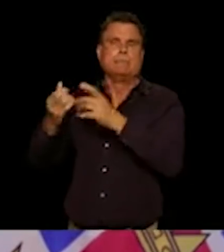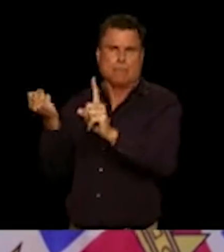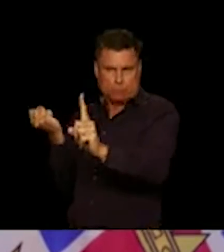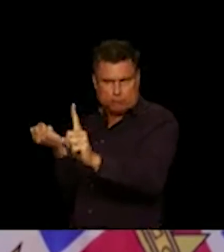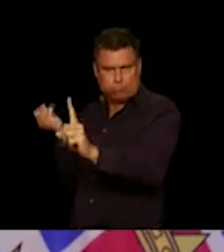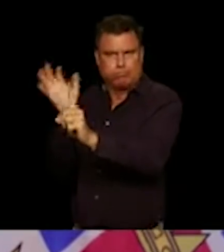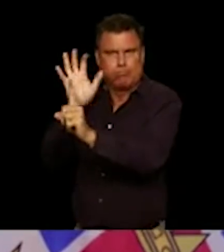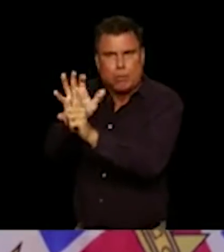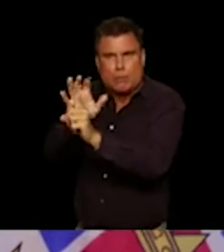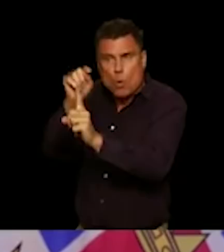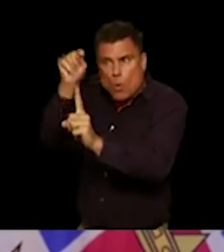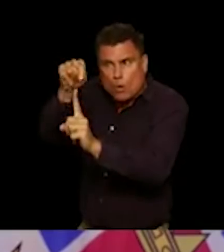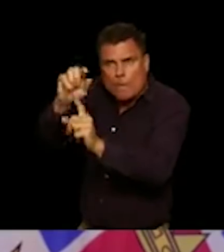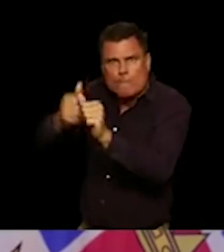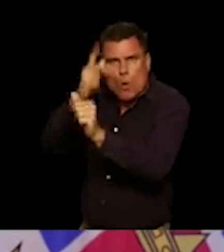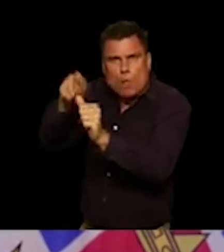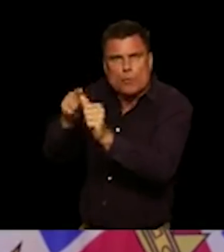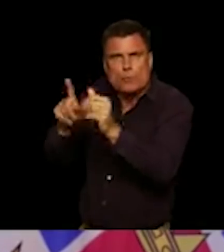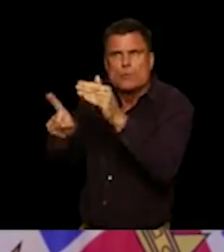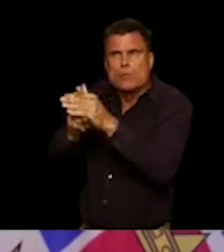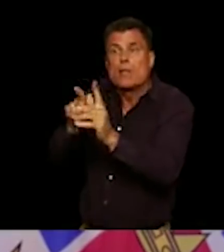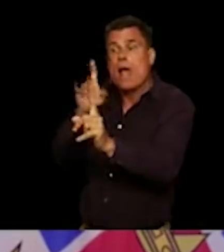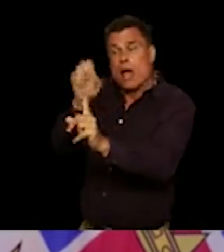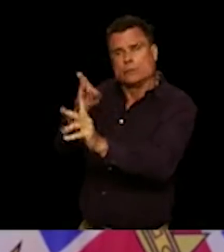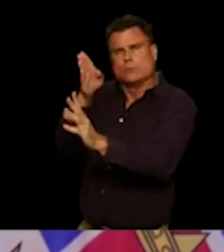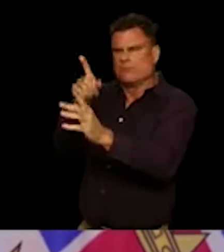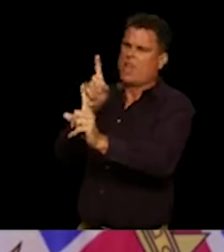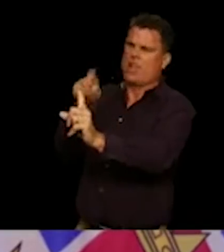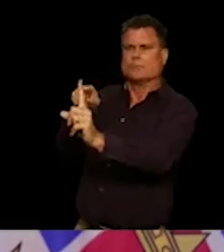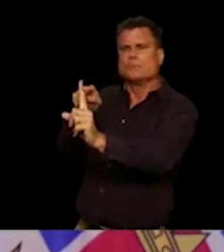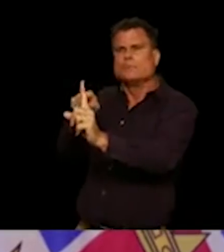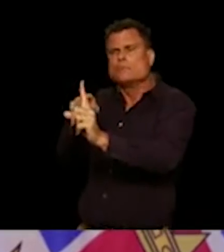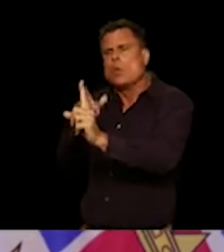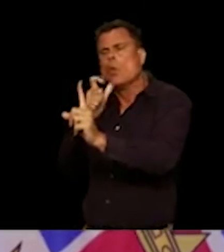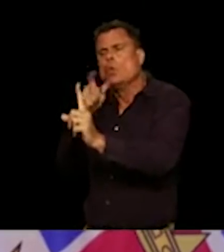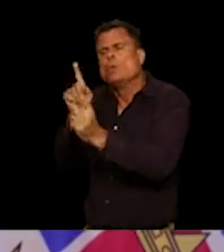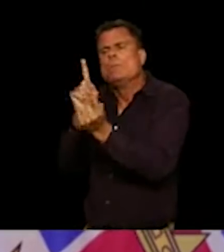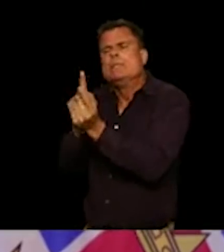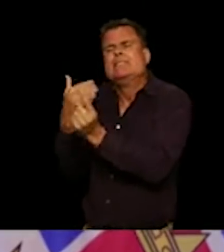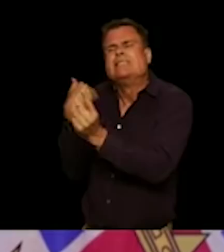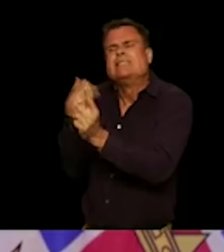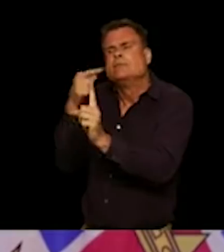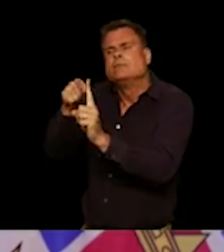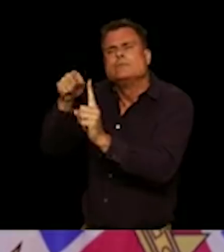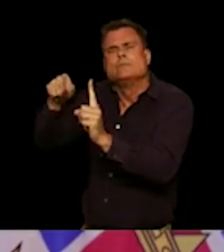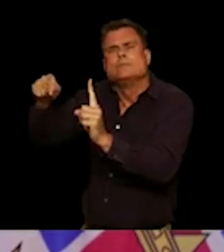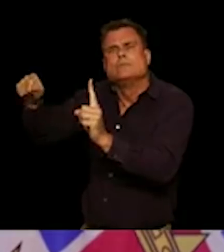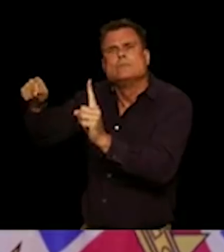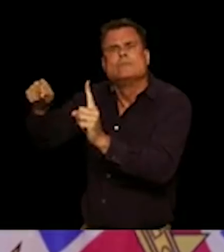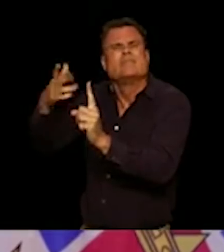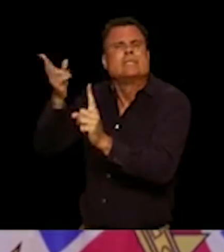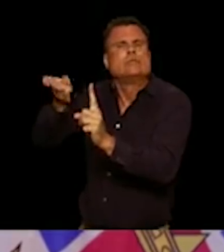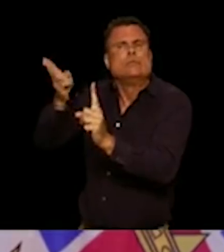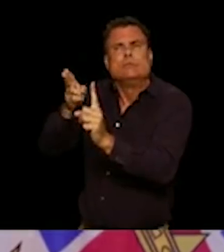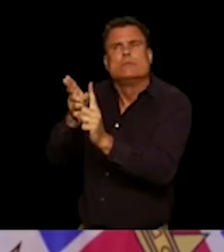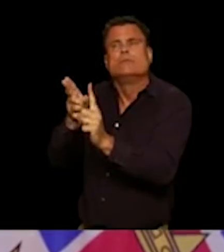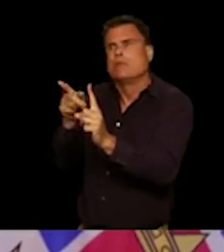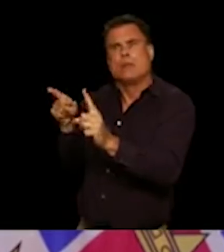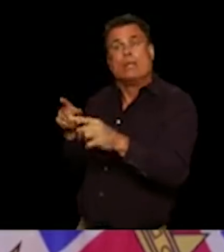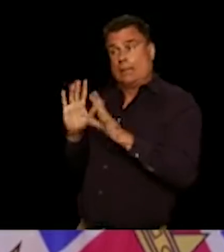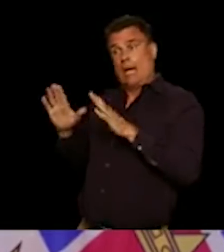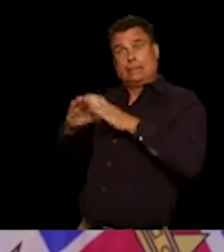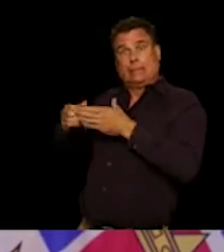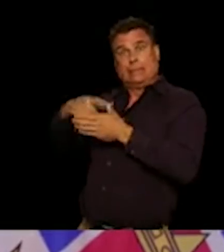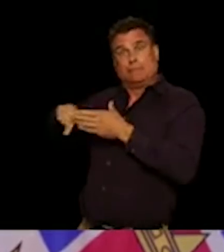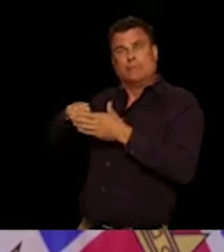individually to find out exactly who they were with, where they went, the movements that we do every day, and we're very skilled at being able to